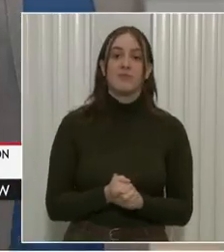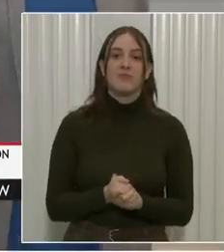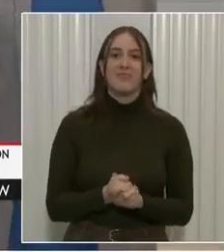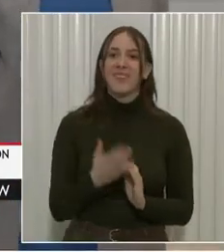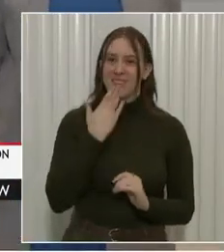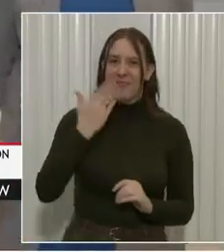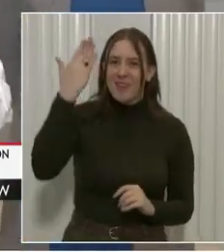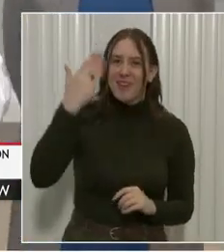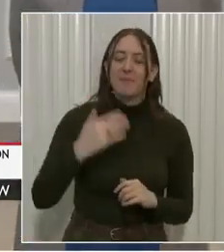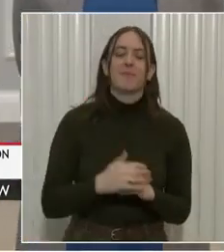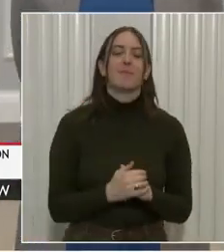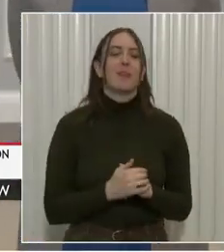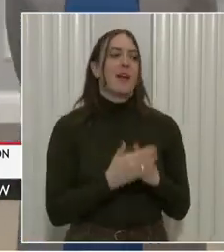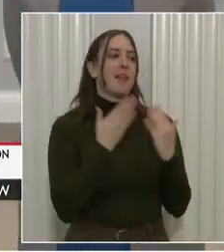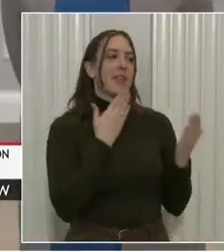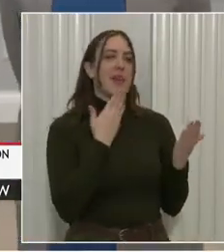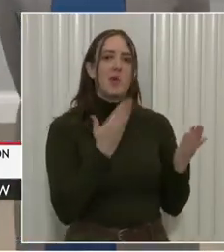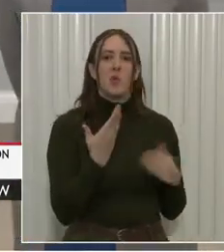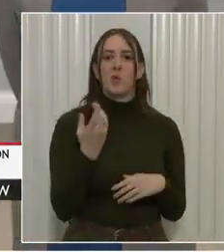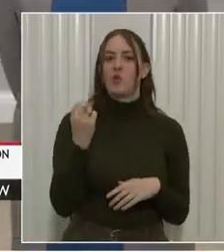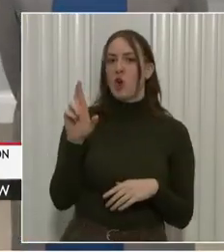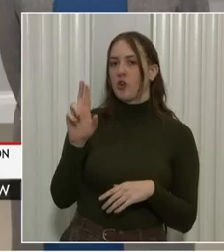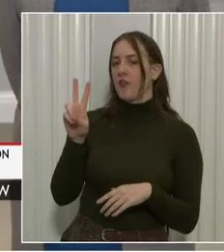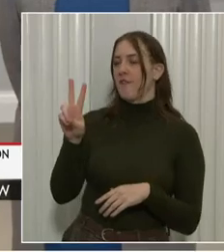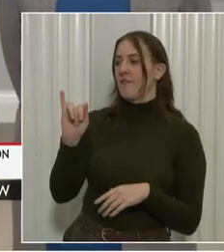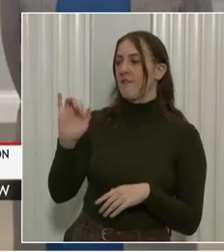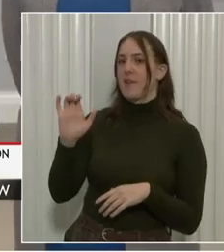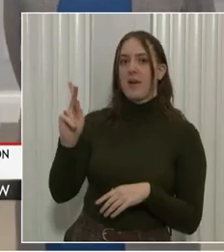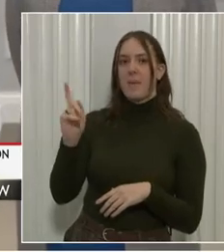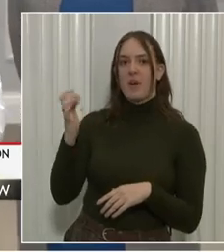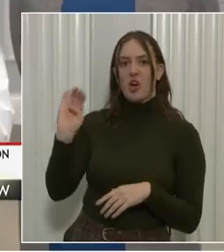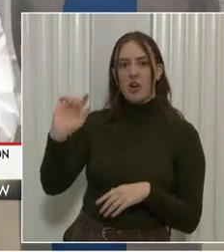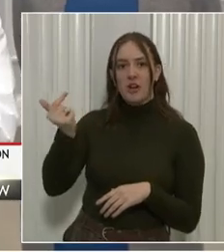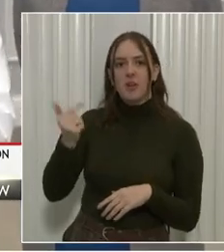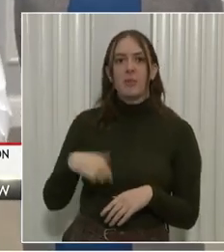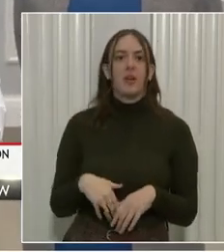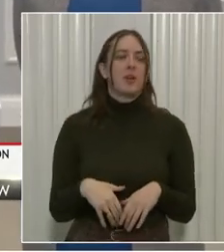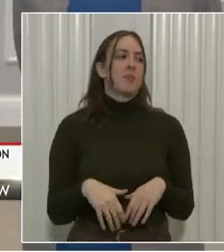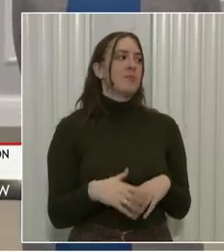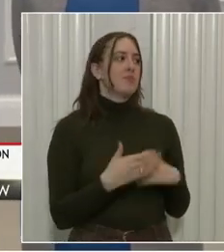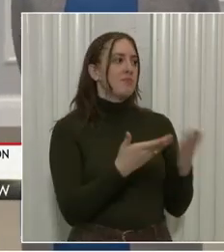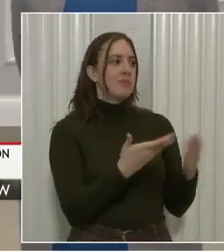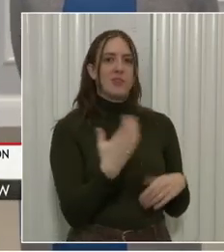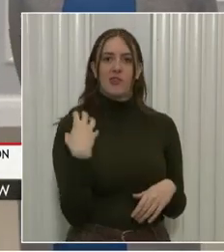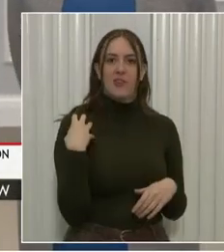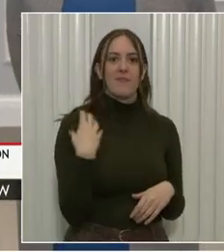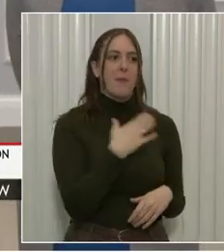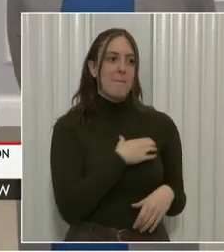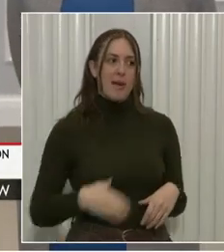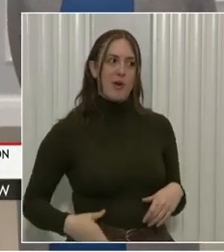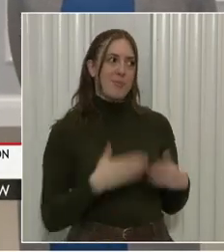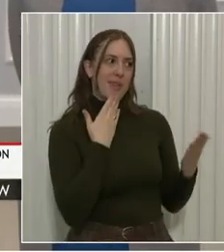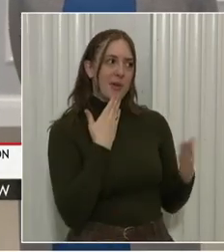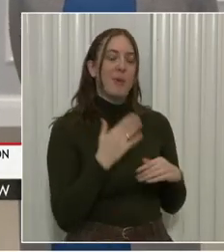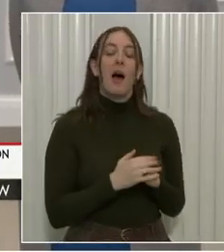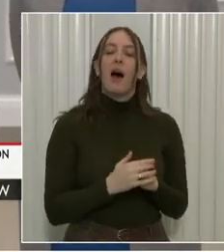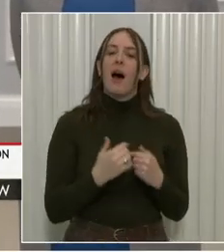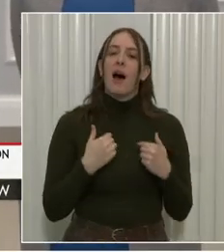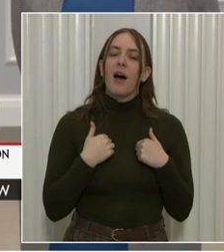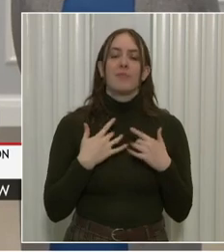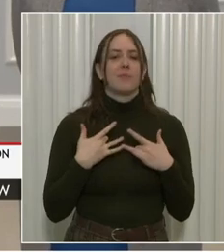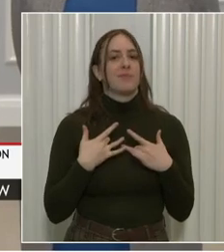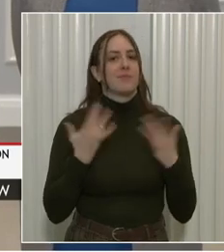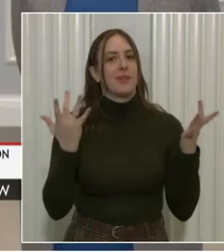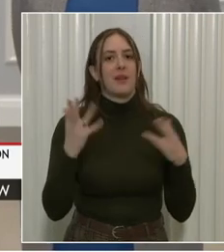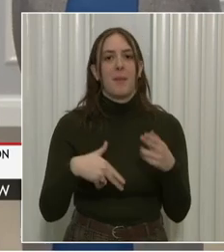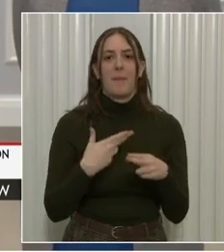Good morning. Thank you, Dr. Wittberg. Good morning, Mayor Bowser and Chief Donnelly. I'm delighted regarding our alignment